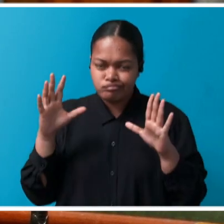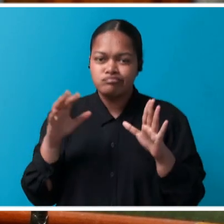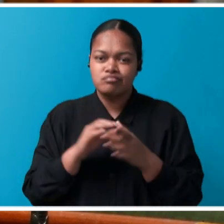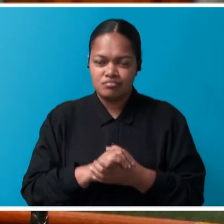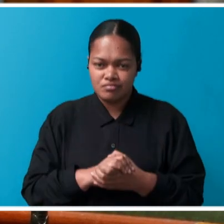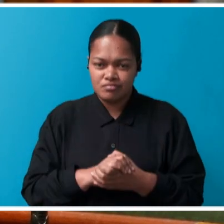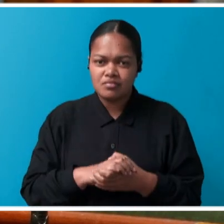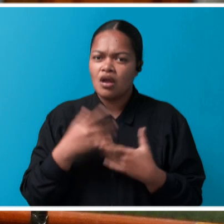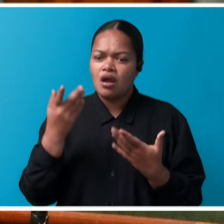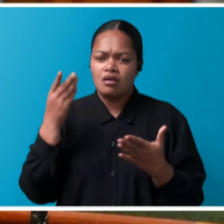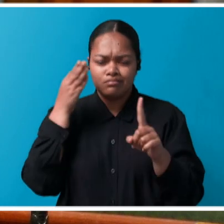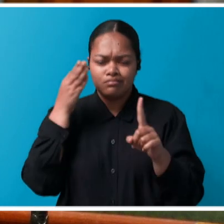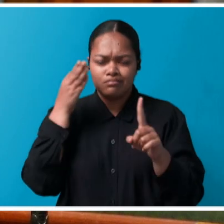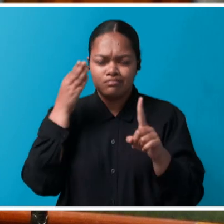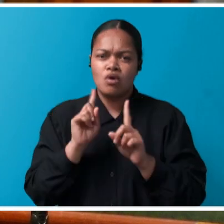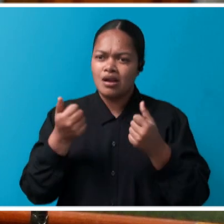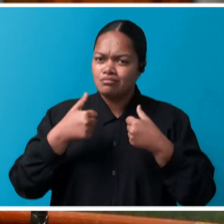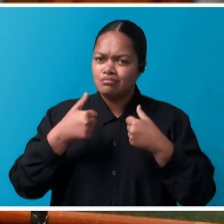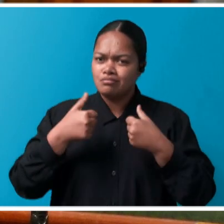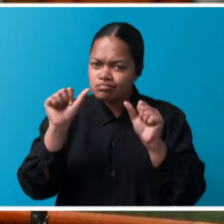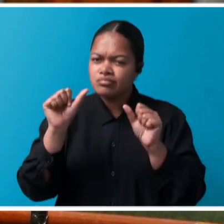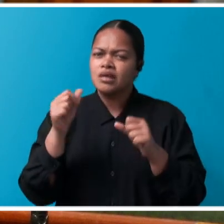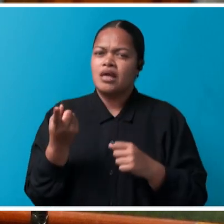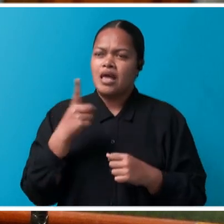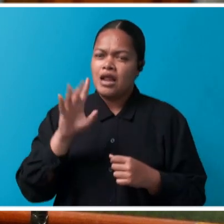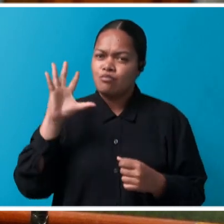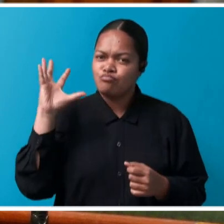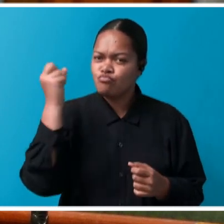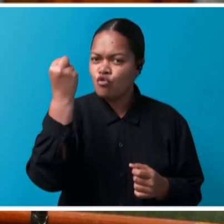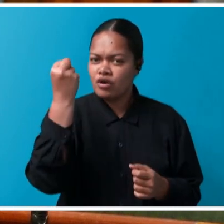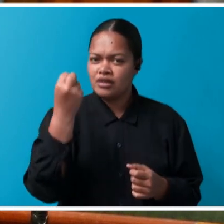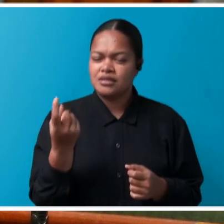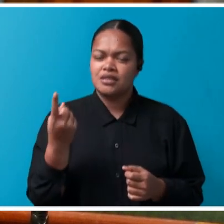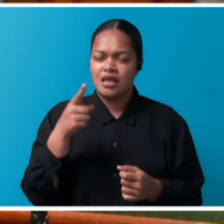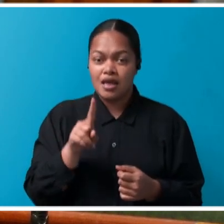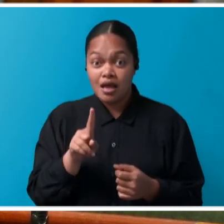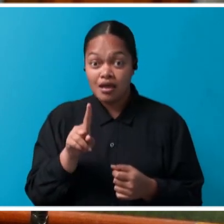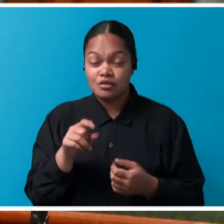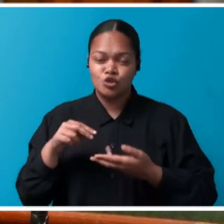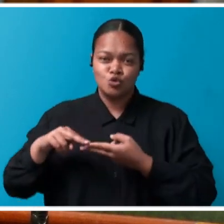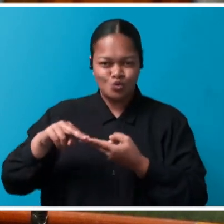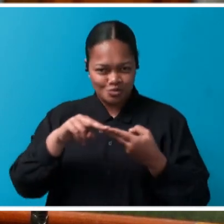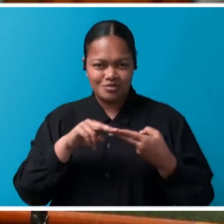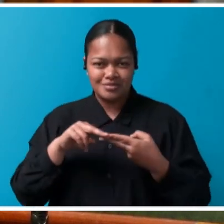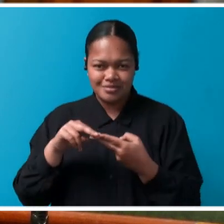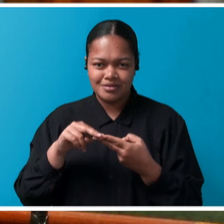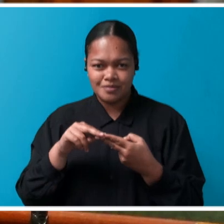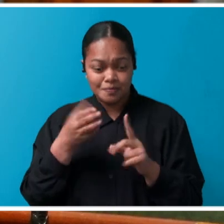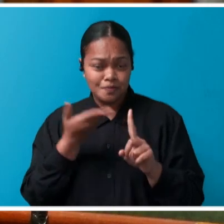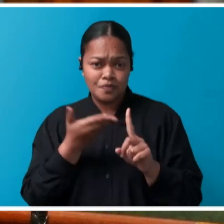on progress, prosperity, and unity. This vision is so important for our